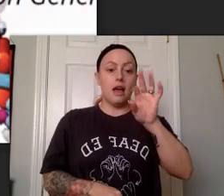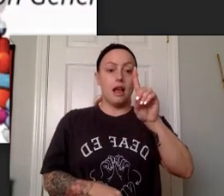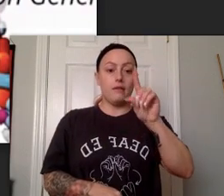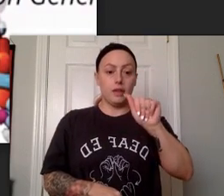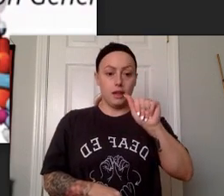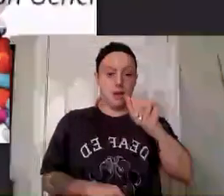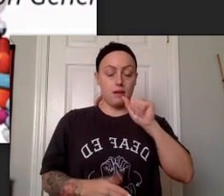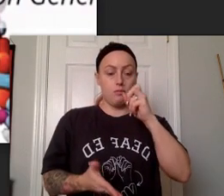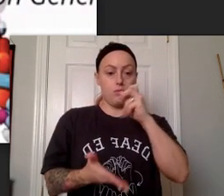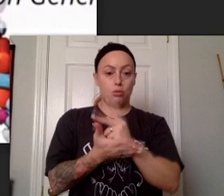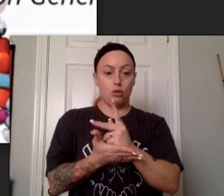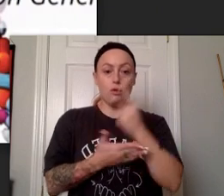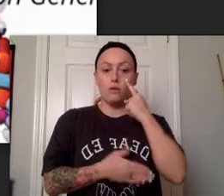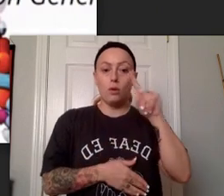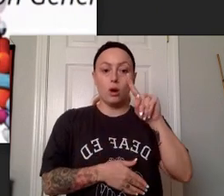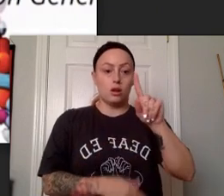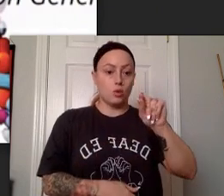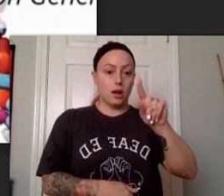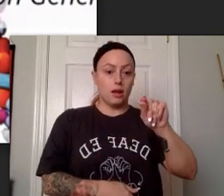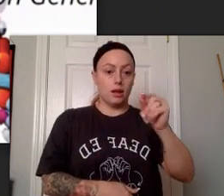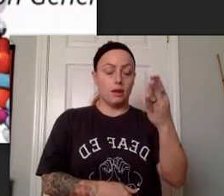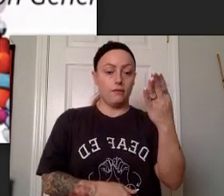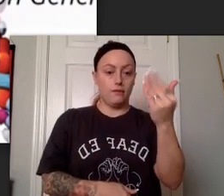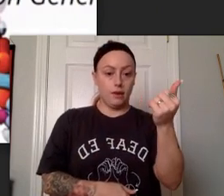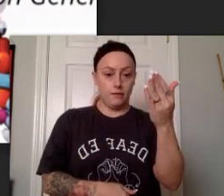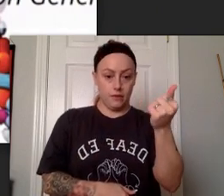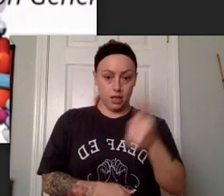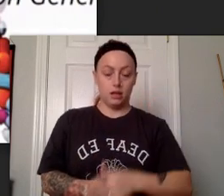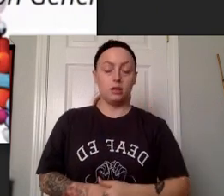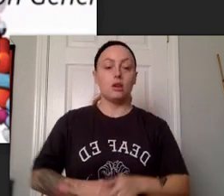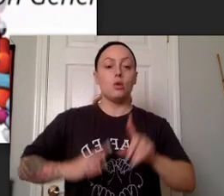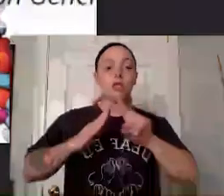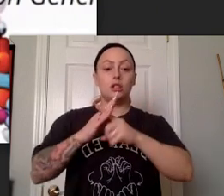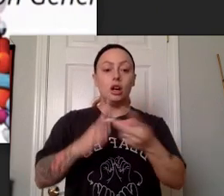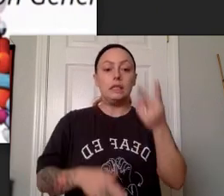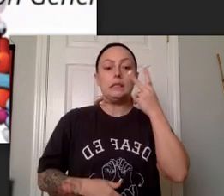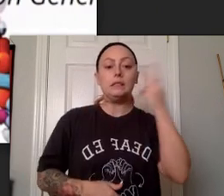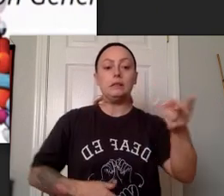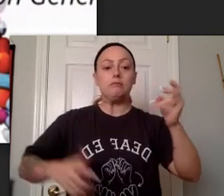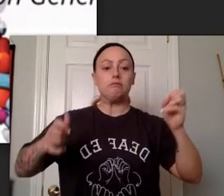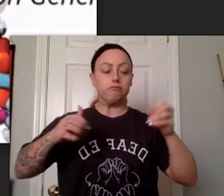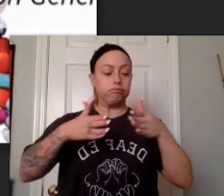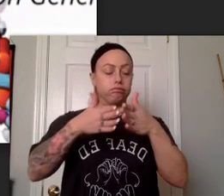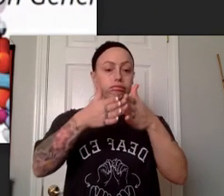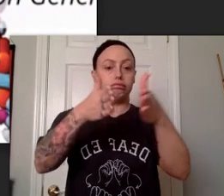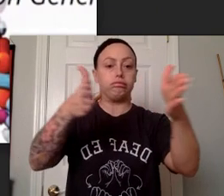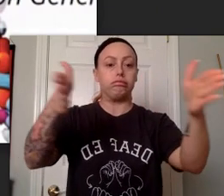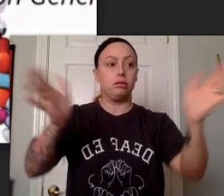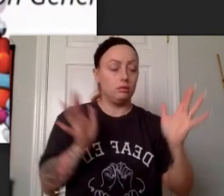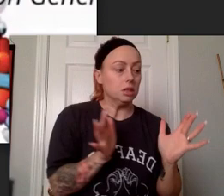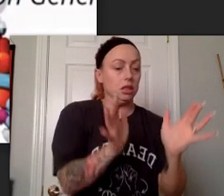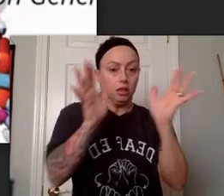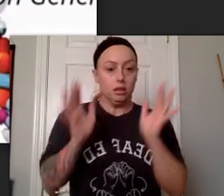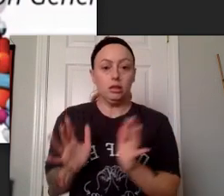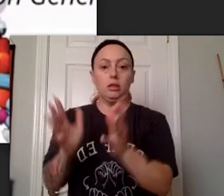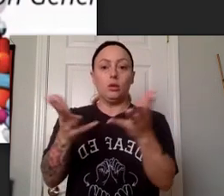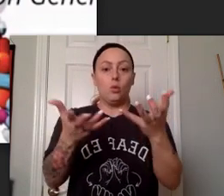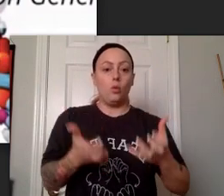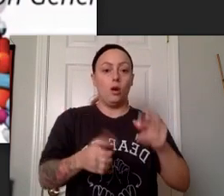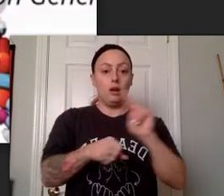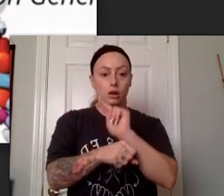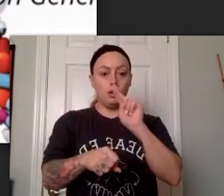2015. So in 2015, 2016, we start seeing the widespread push of nasal Narcan.